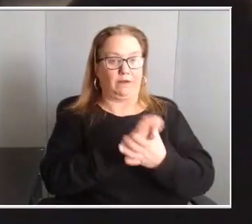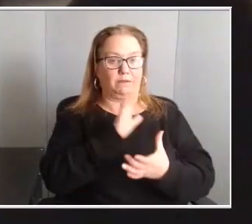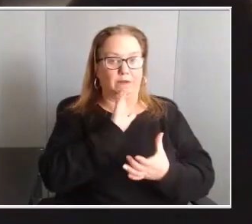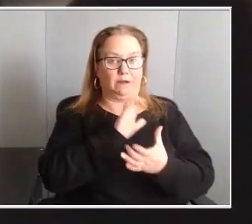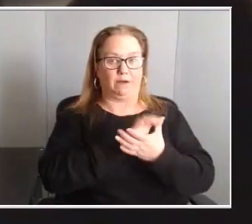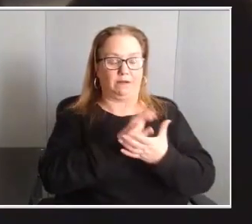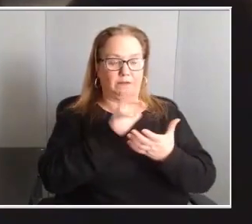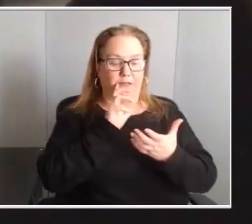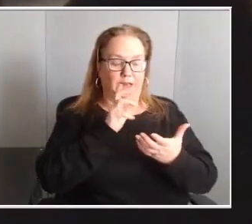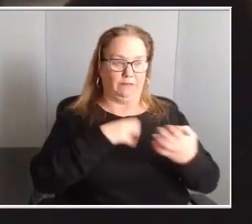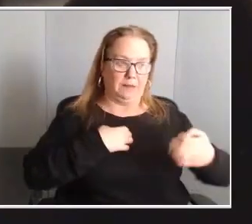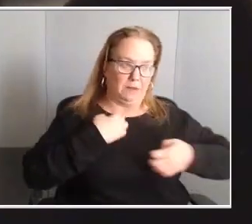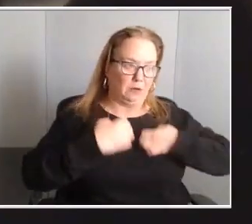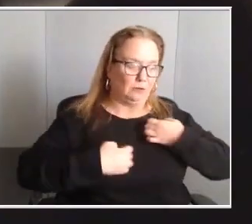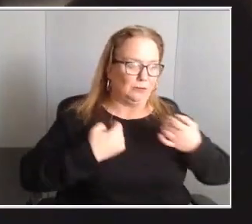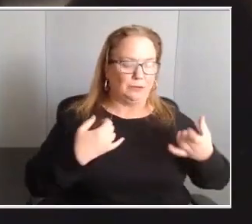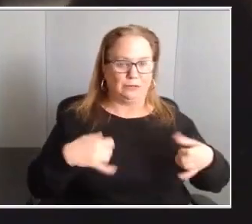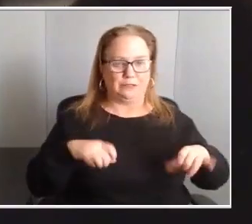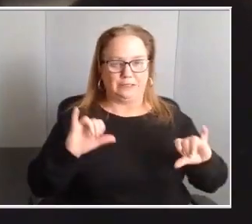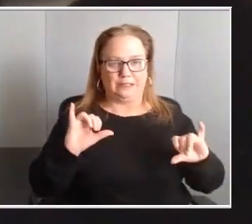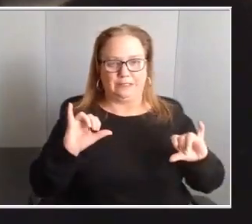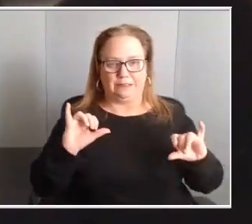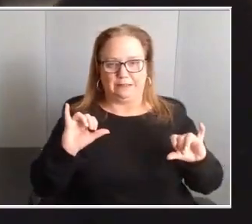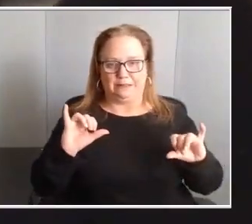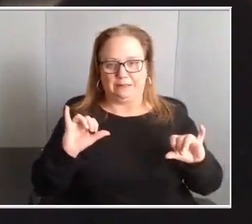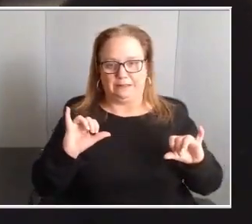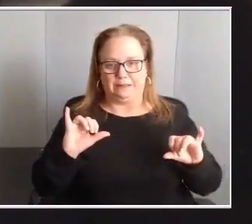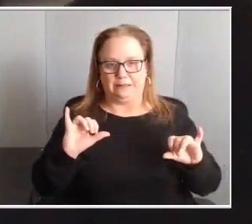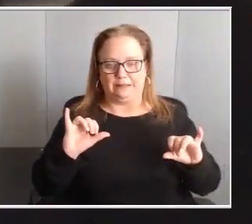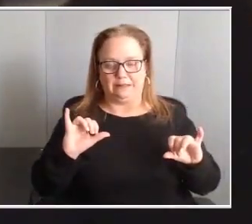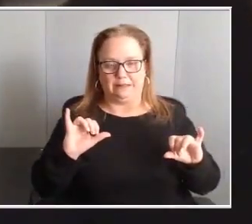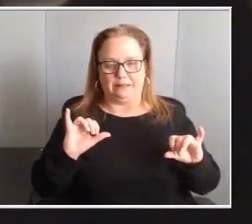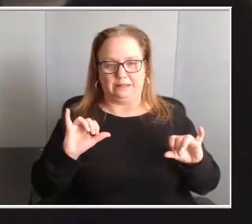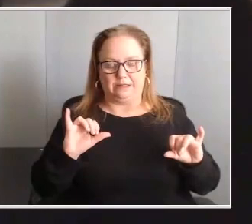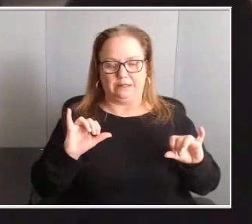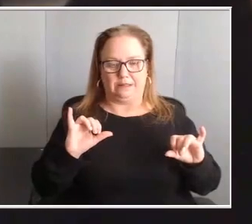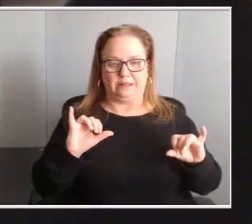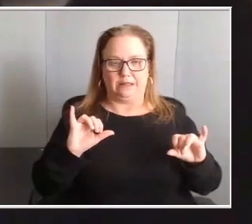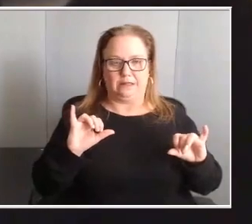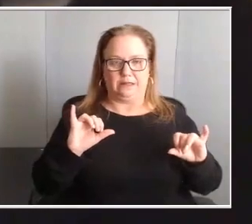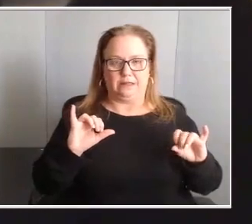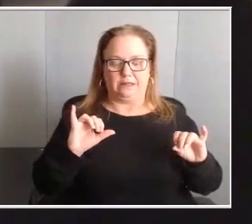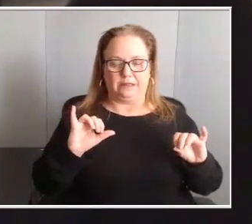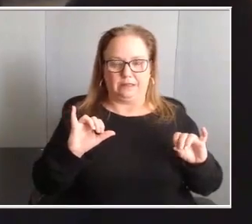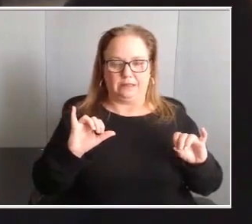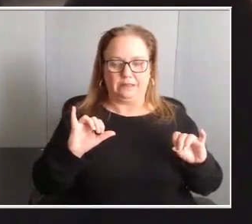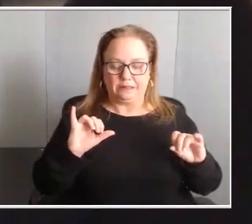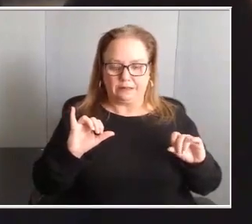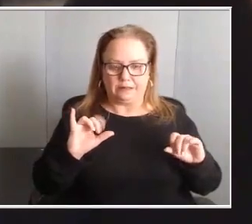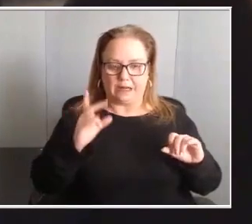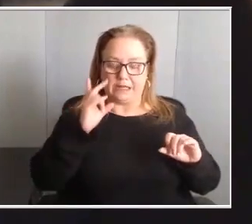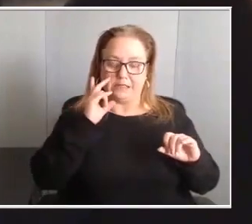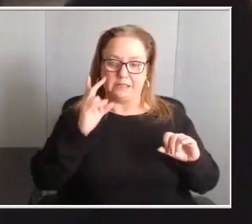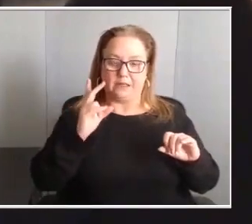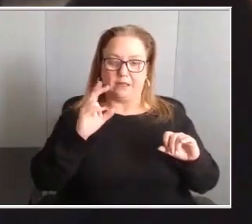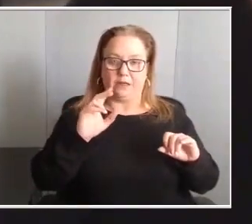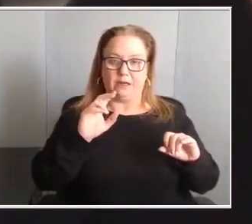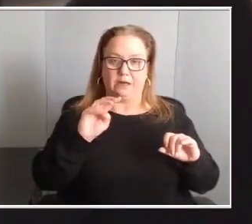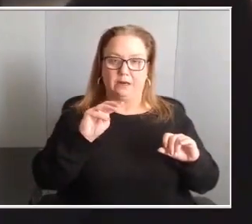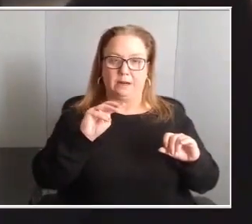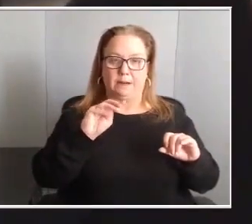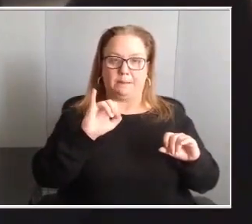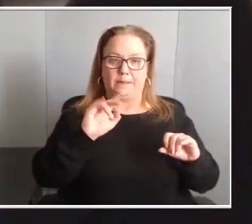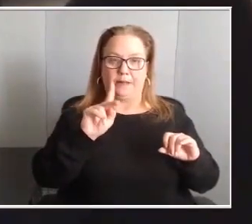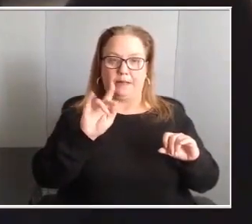still a mess, kind of emotionally. So then I looked and saw Michaela was